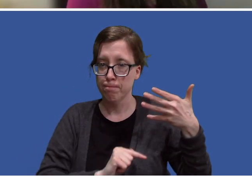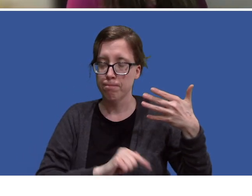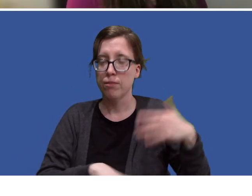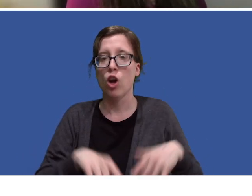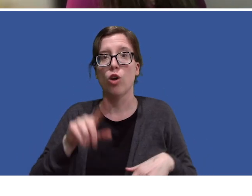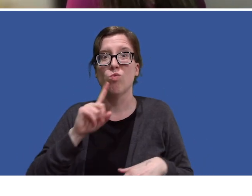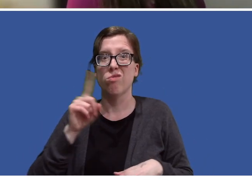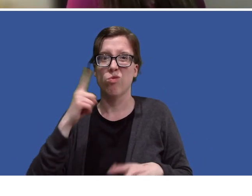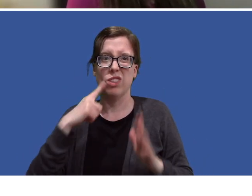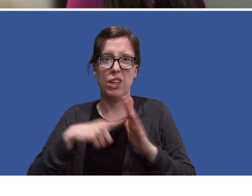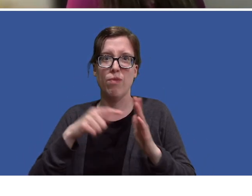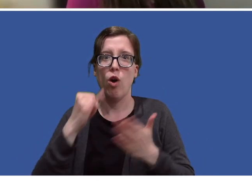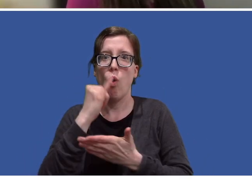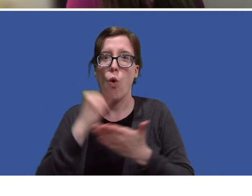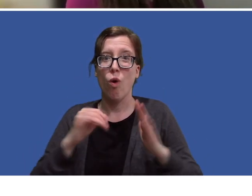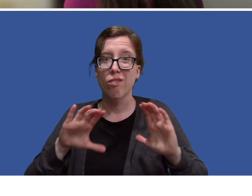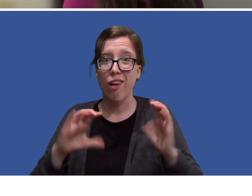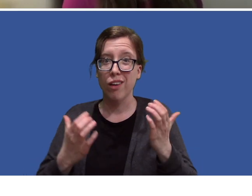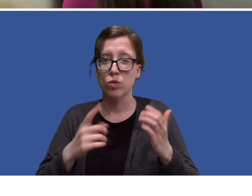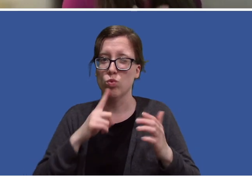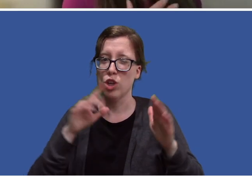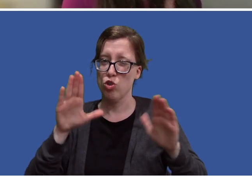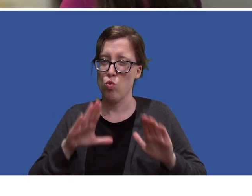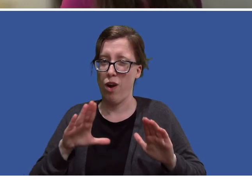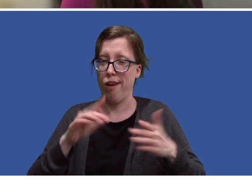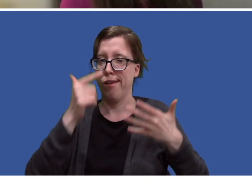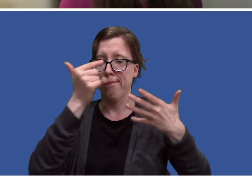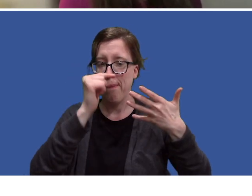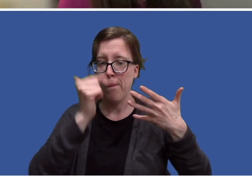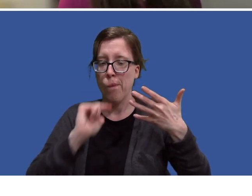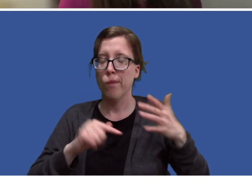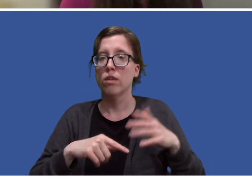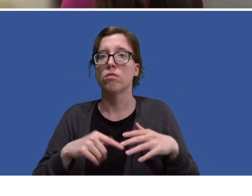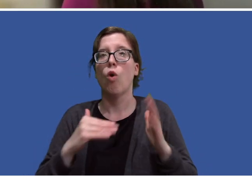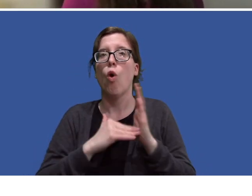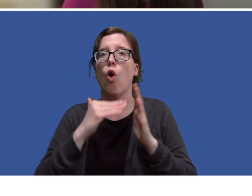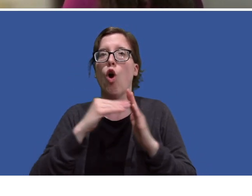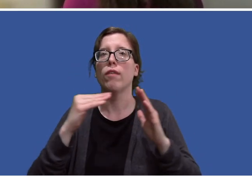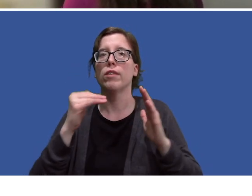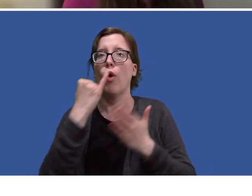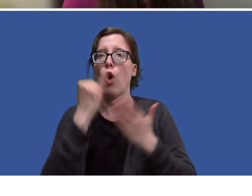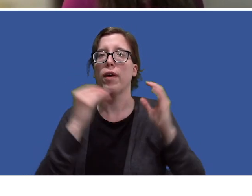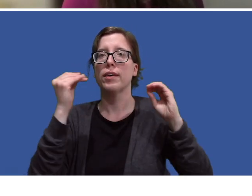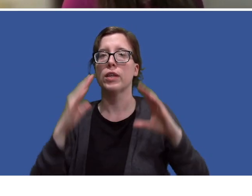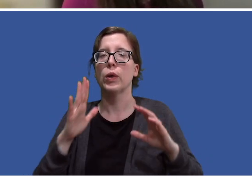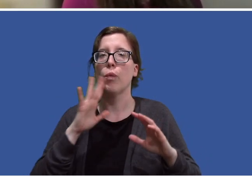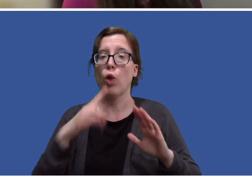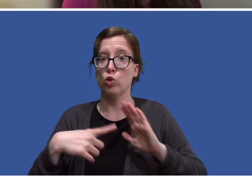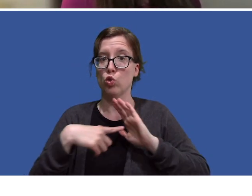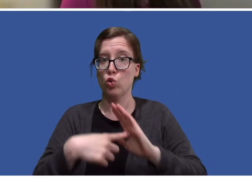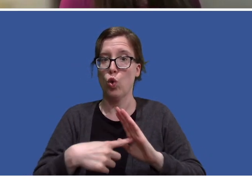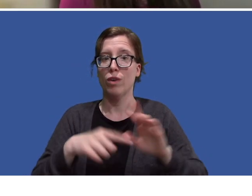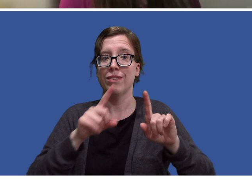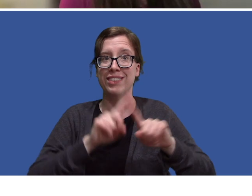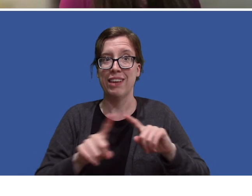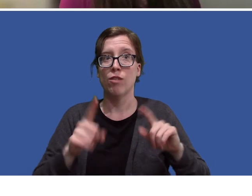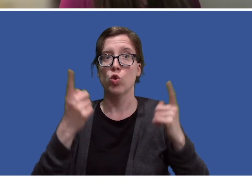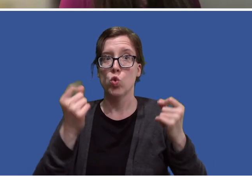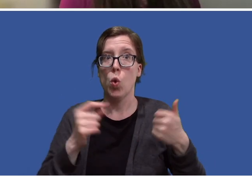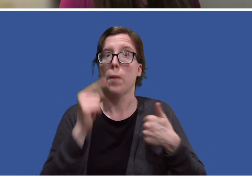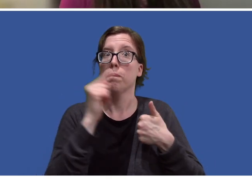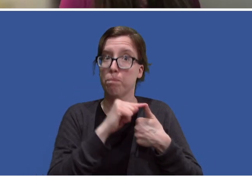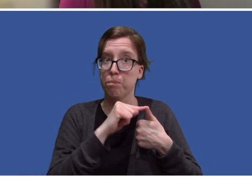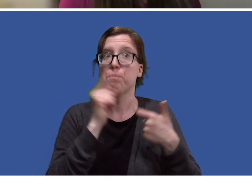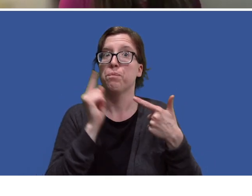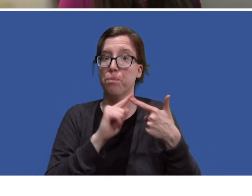Oftentimes, a teacher will kind of show the different steps and then show a finished project, which it can be very